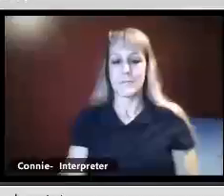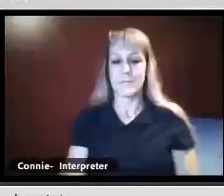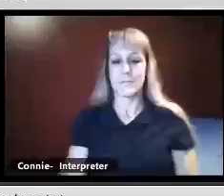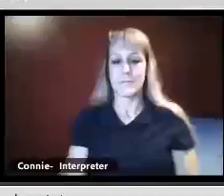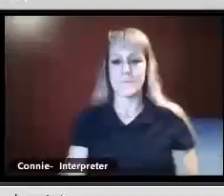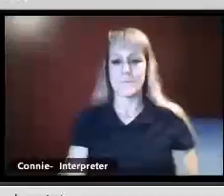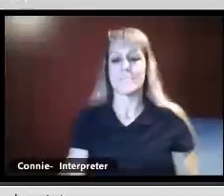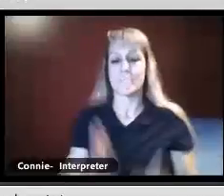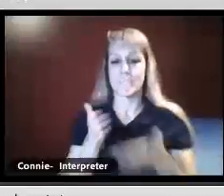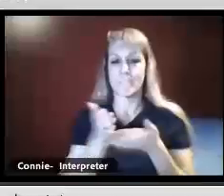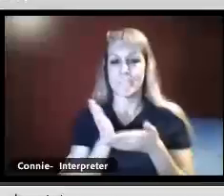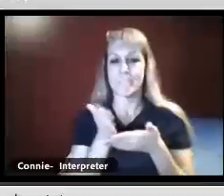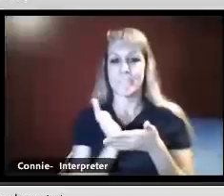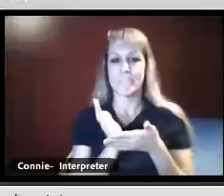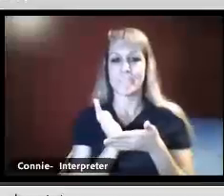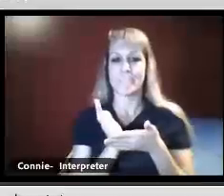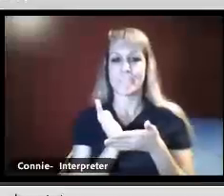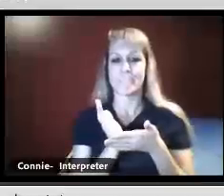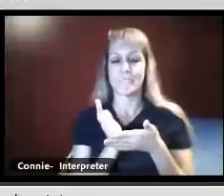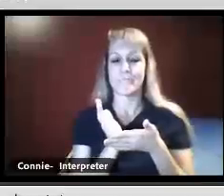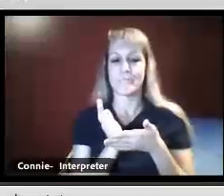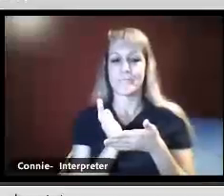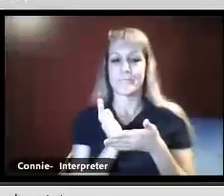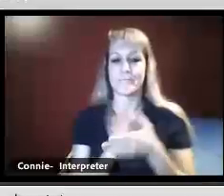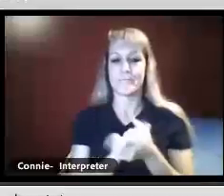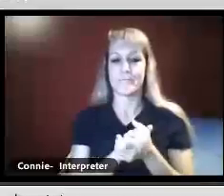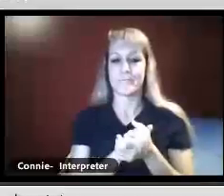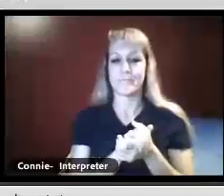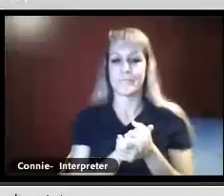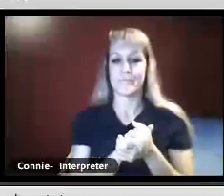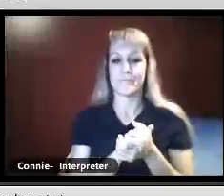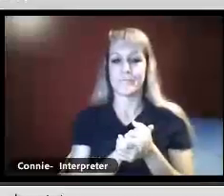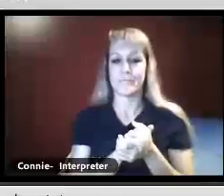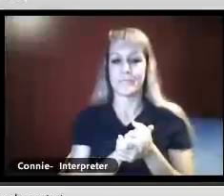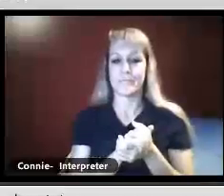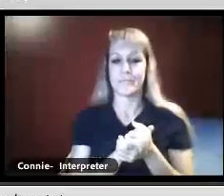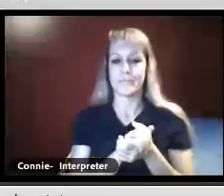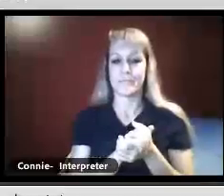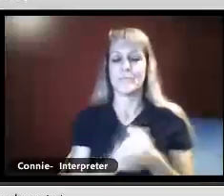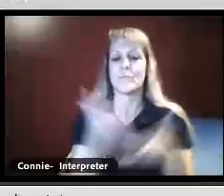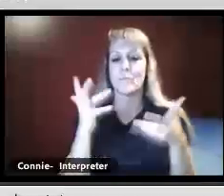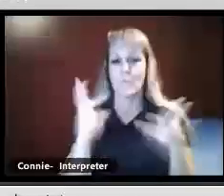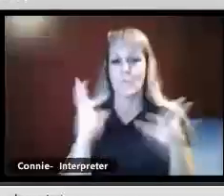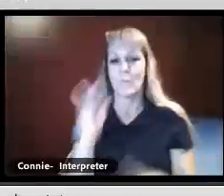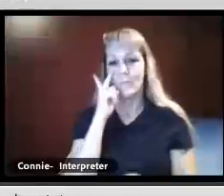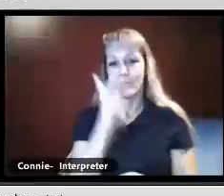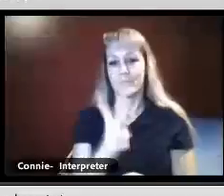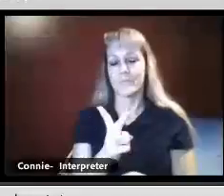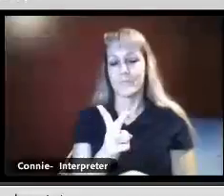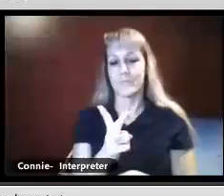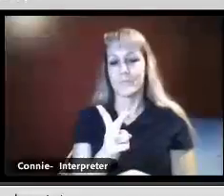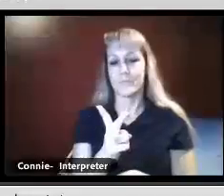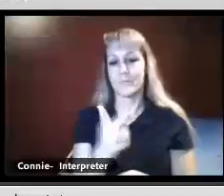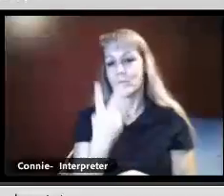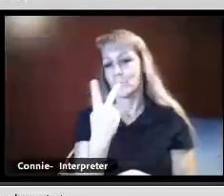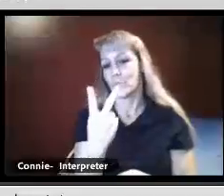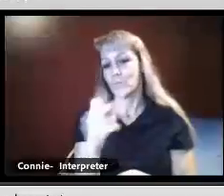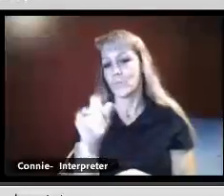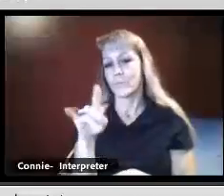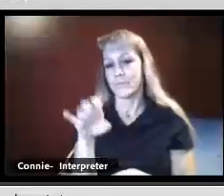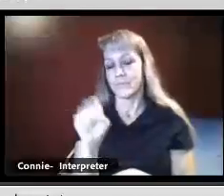All right, here we are. Now, we've already seen two sites that seem